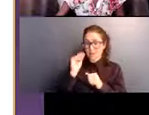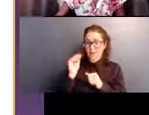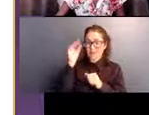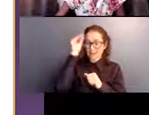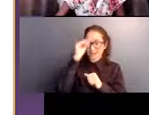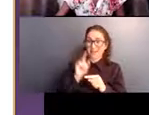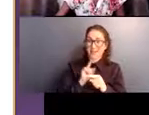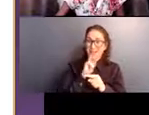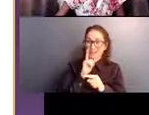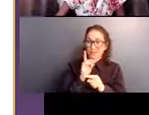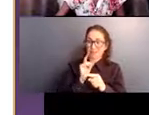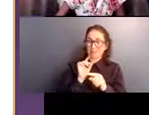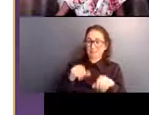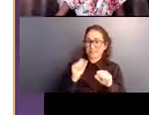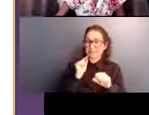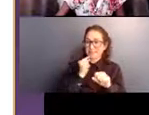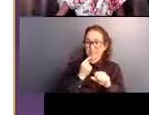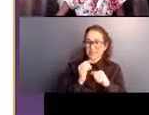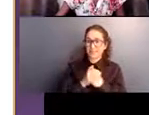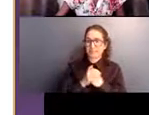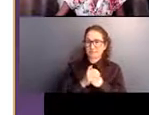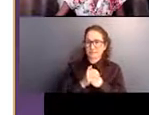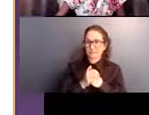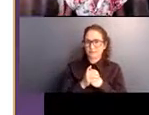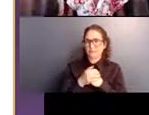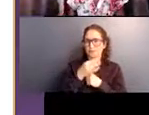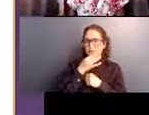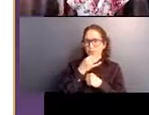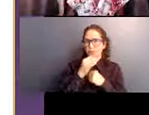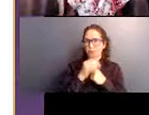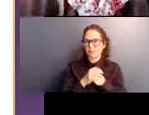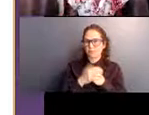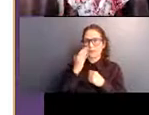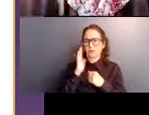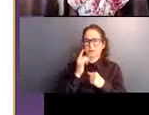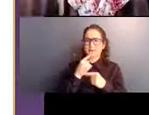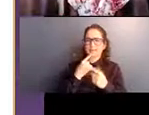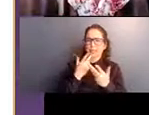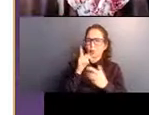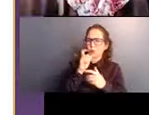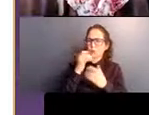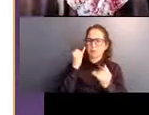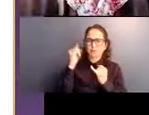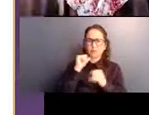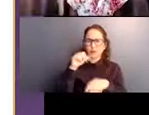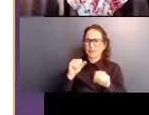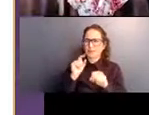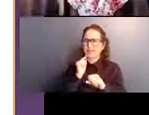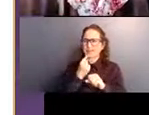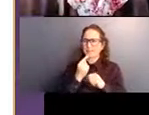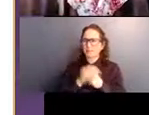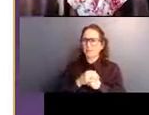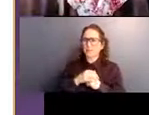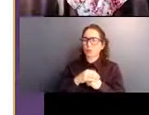been taken seriously? And justice is going to respond here and it's going to say whose ideas won't be taken seriously or as